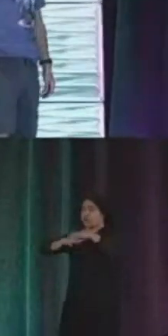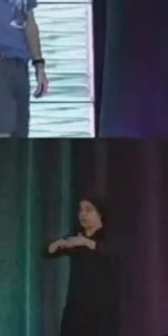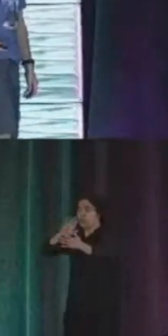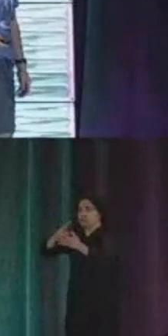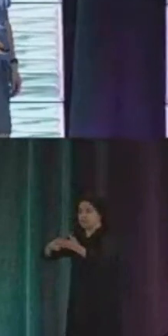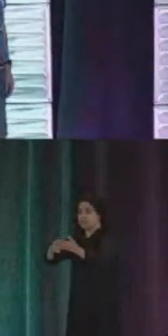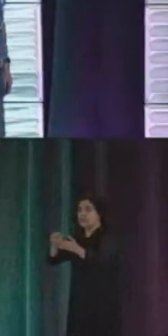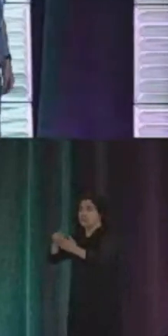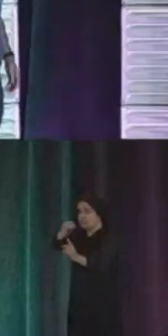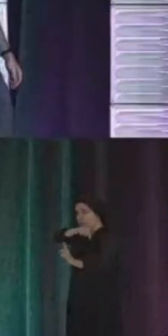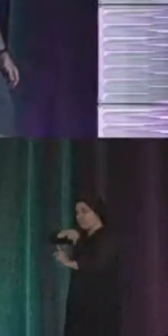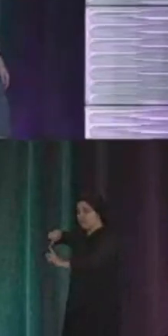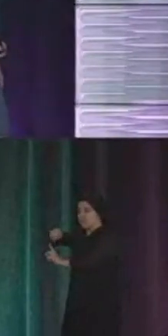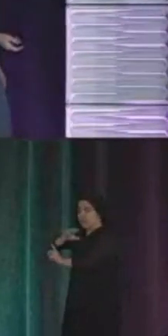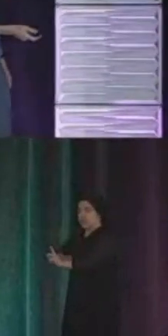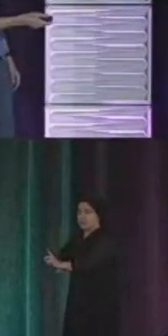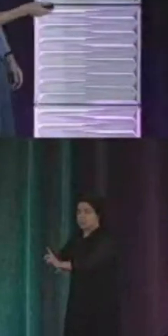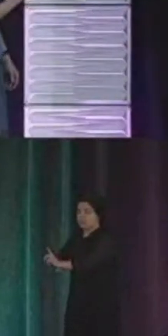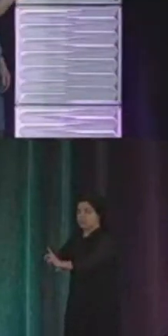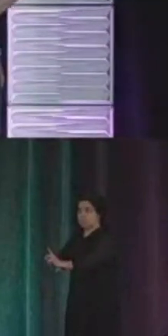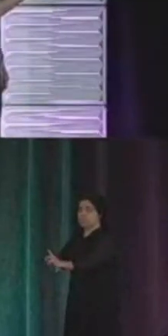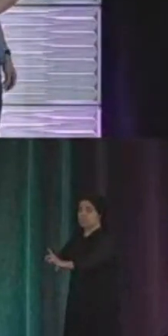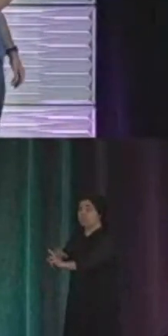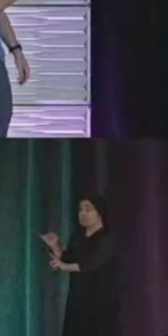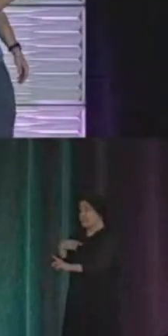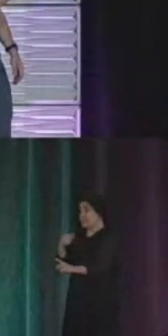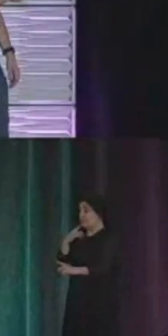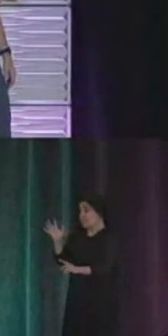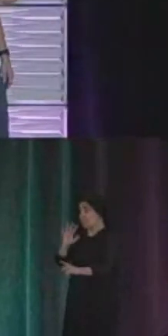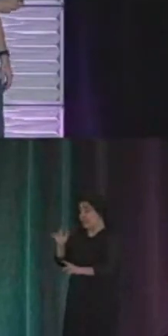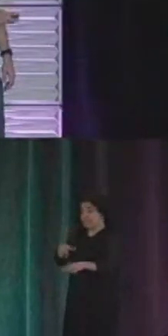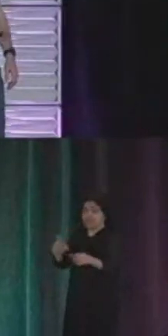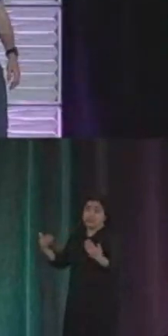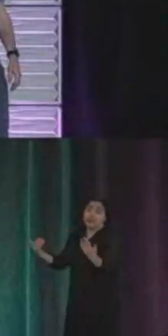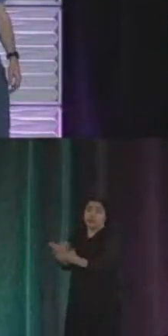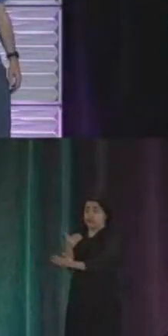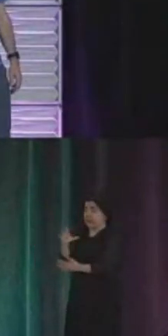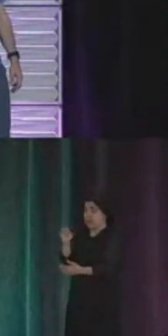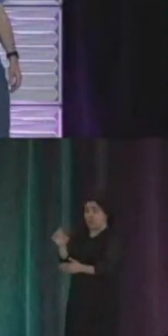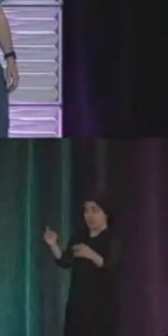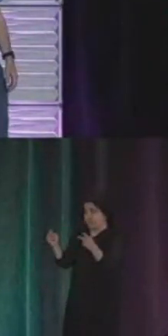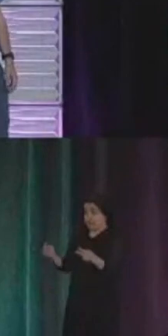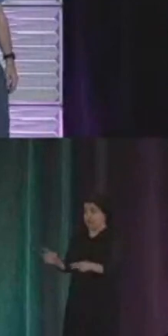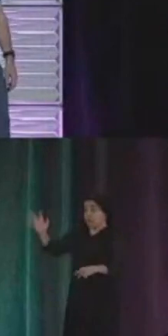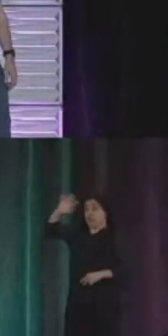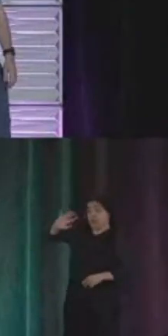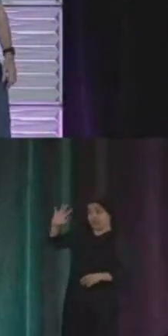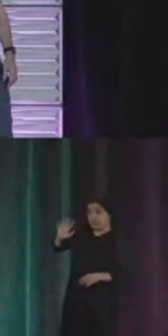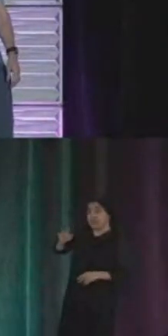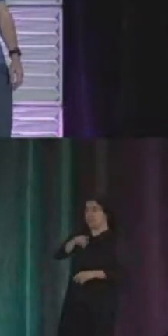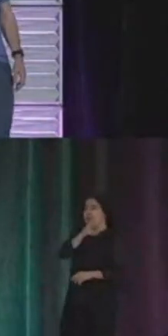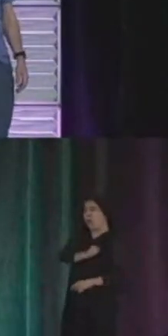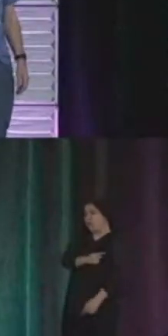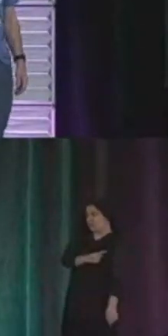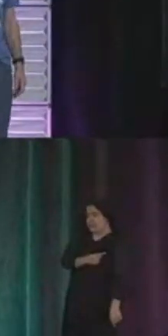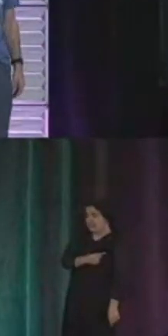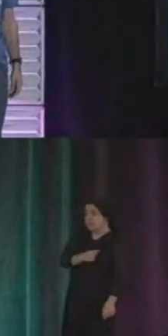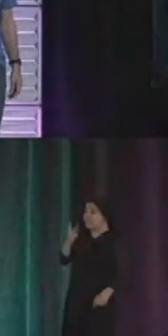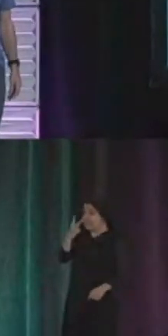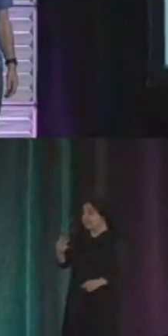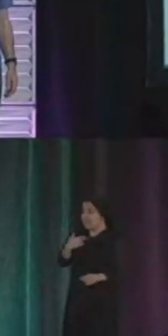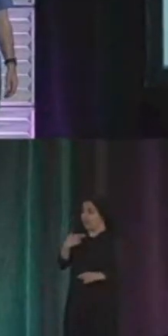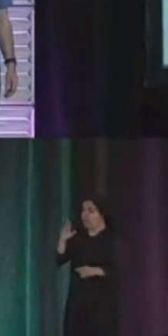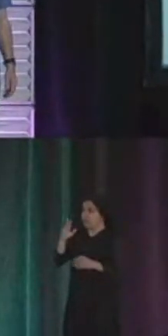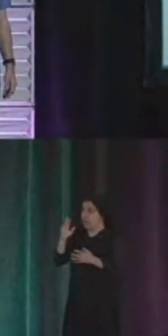render on the client. And like I said, all of this is new code. And the previous one, all this is old code. You see we have a